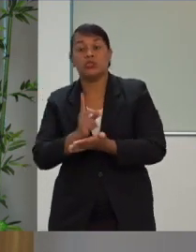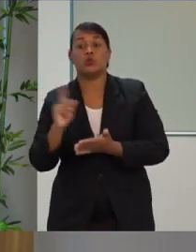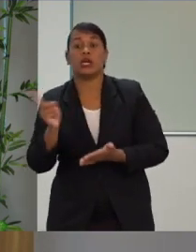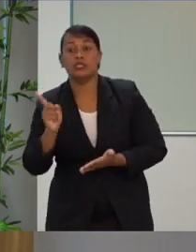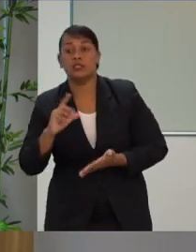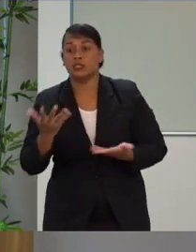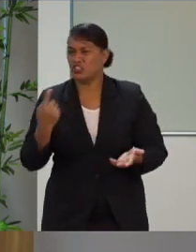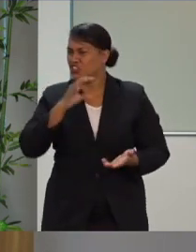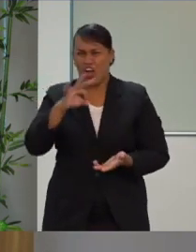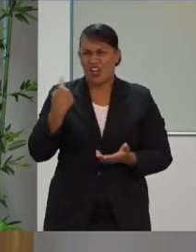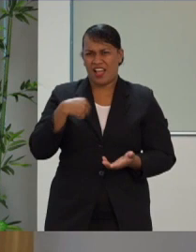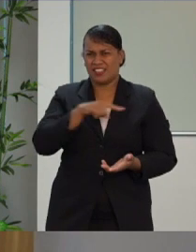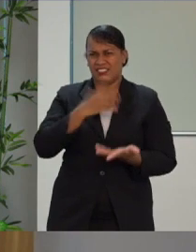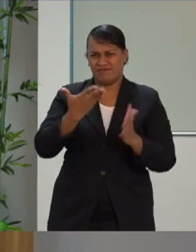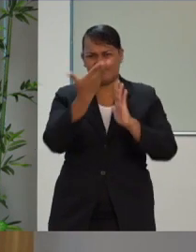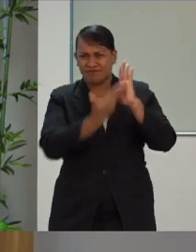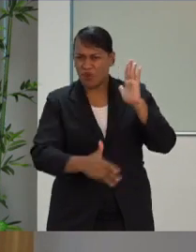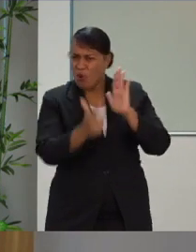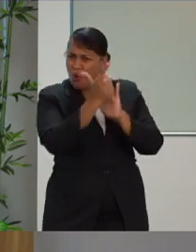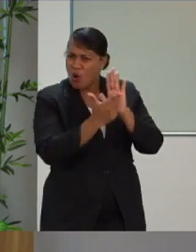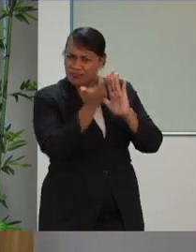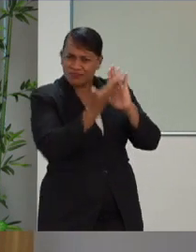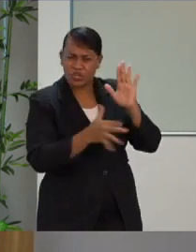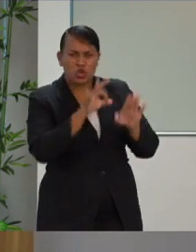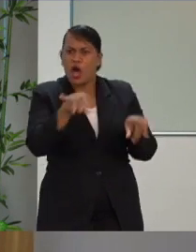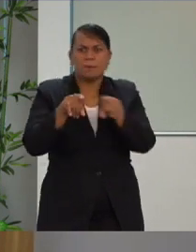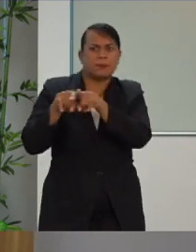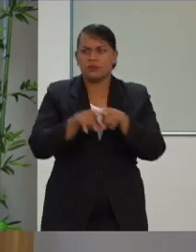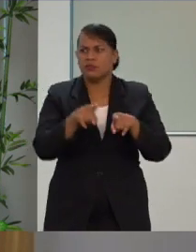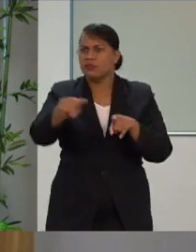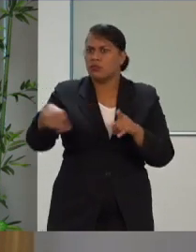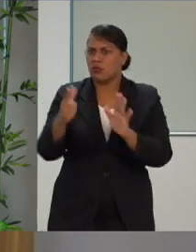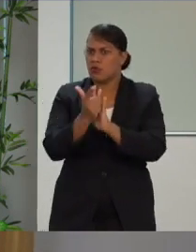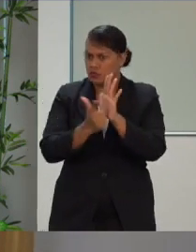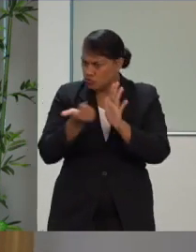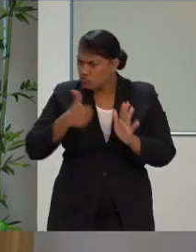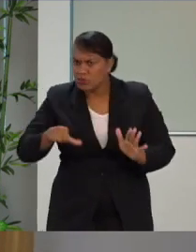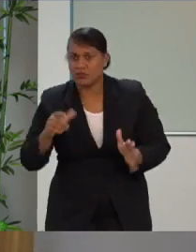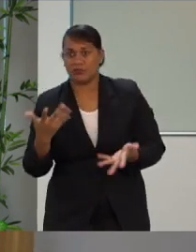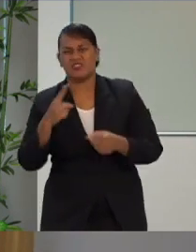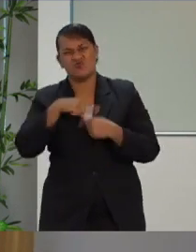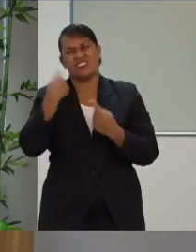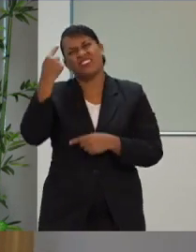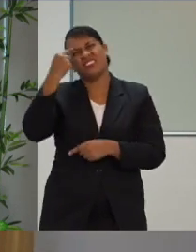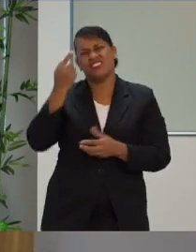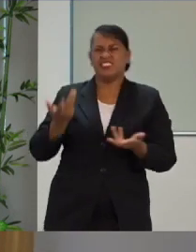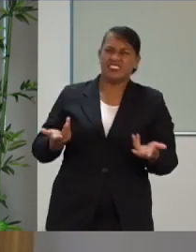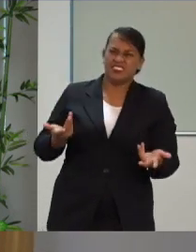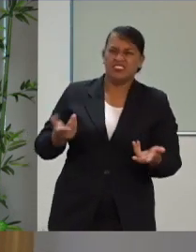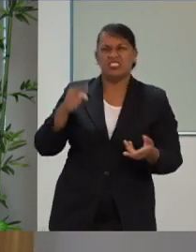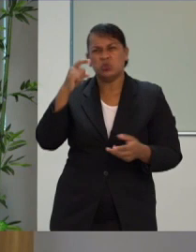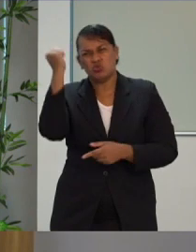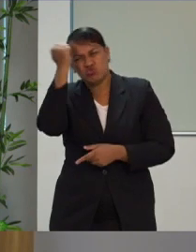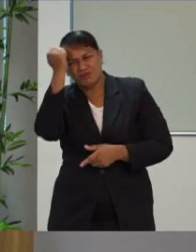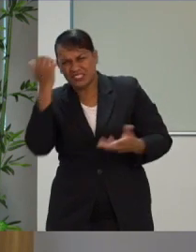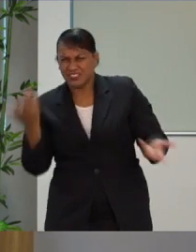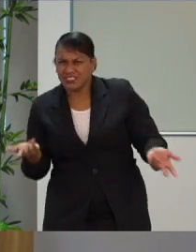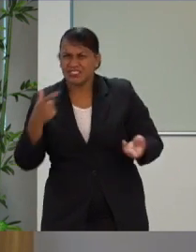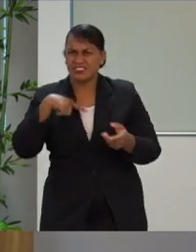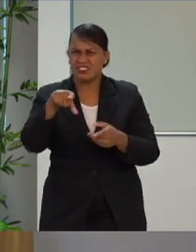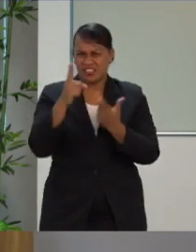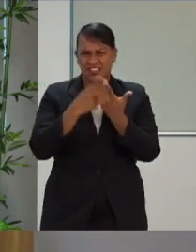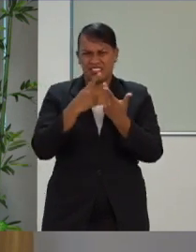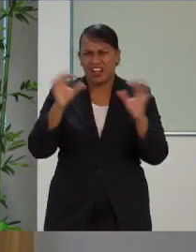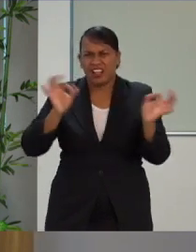not been gazetted does not mean it cannot be used as law, enforced as law. It's quite silly. I think perhaps these people don't have much to do, and they're trying to